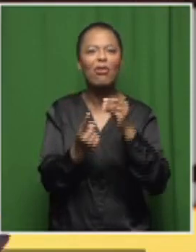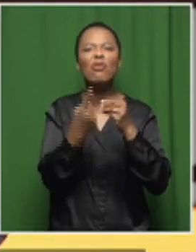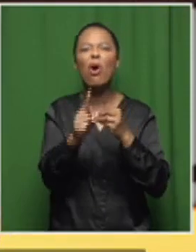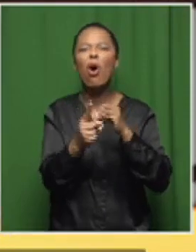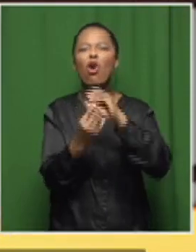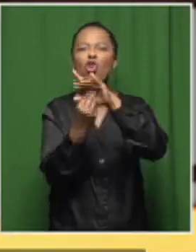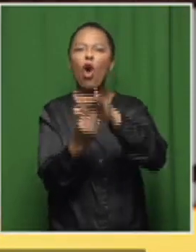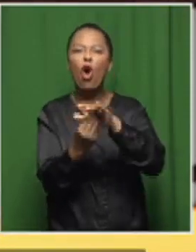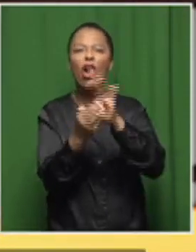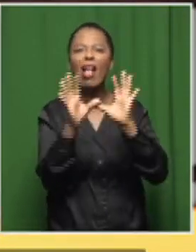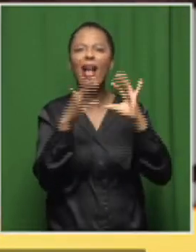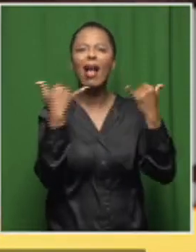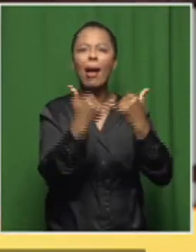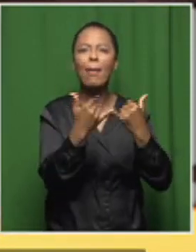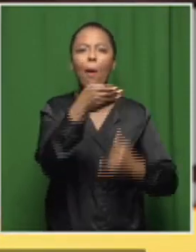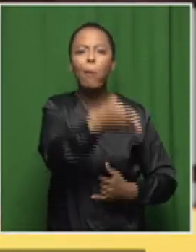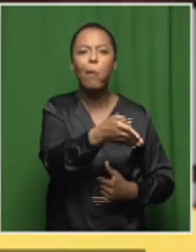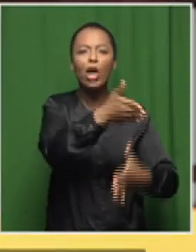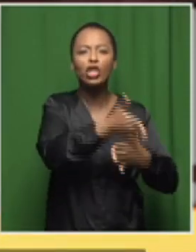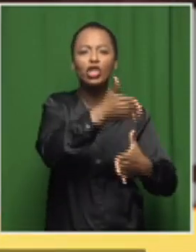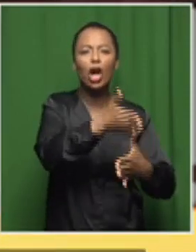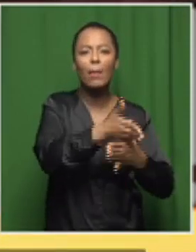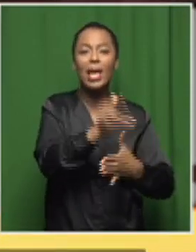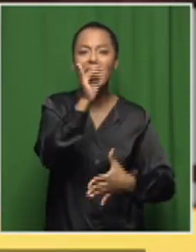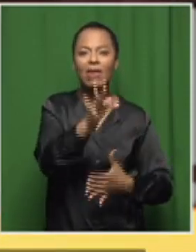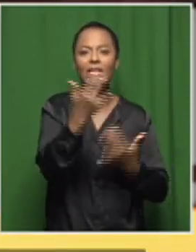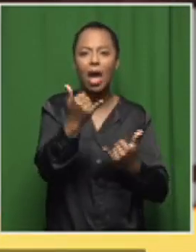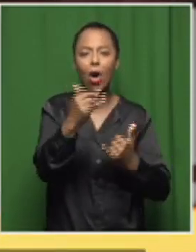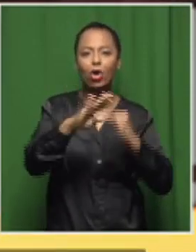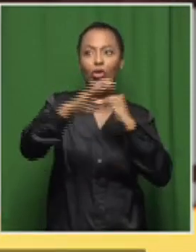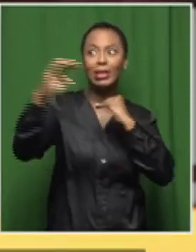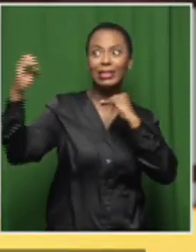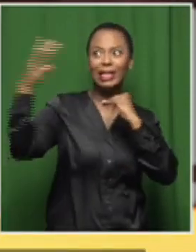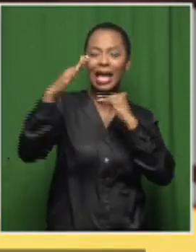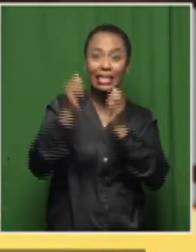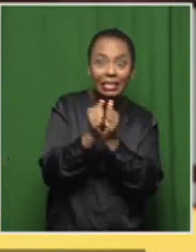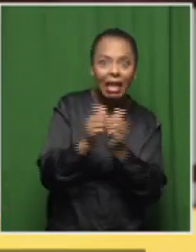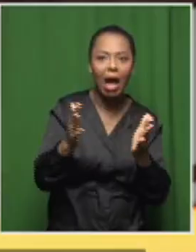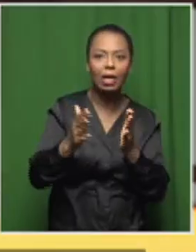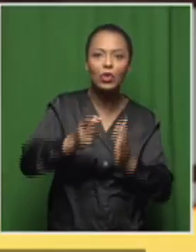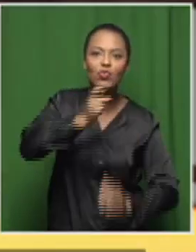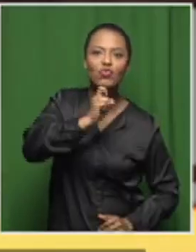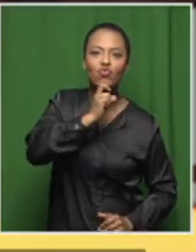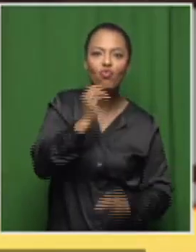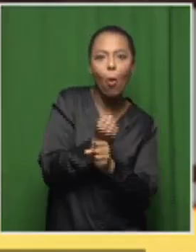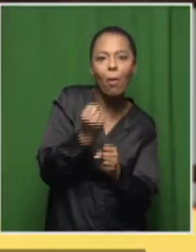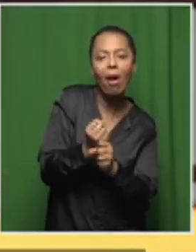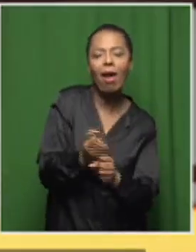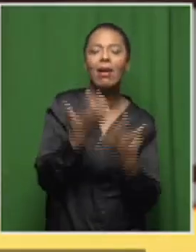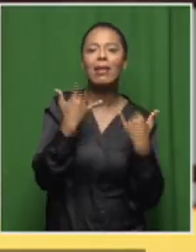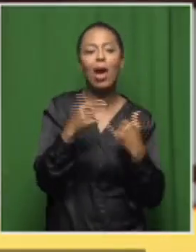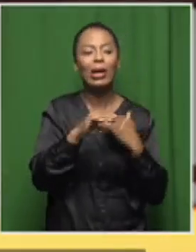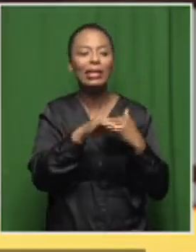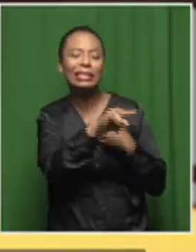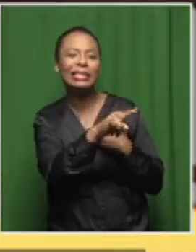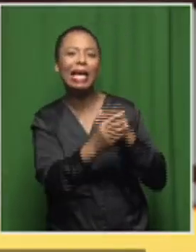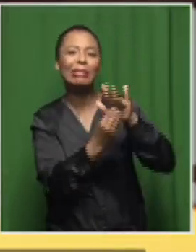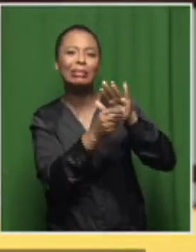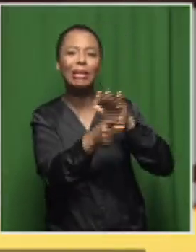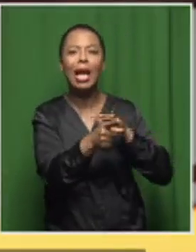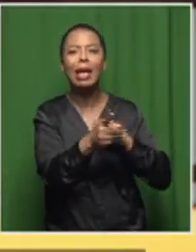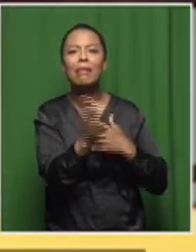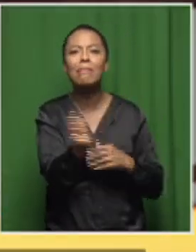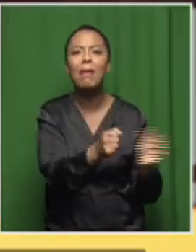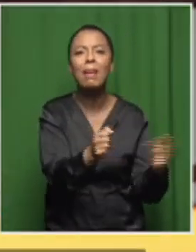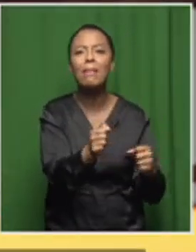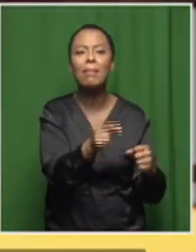what are they going to do, when solar kicks in? And the question is, what is that transition and who pays for that transition and who